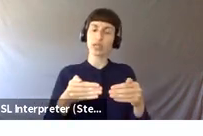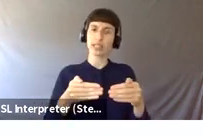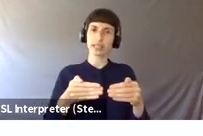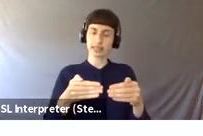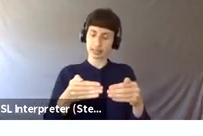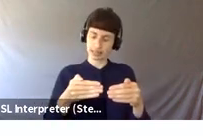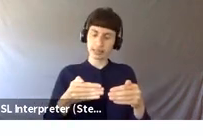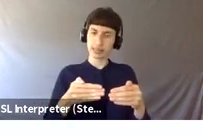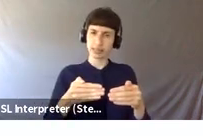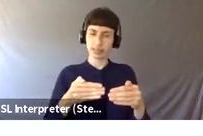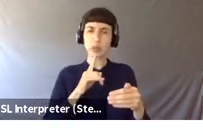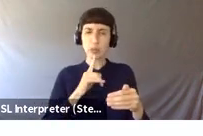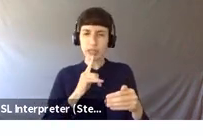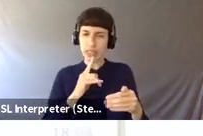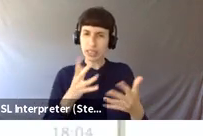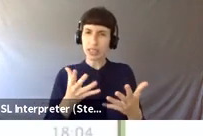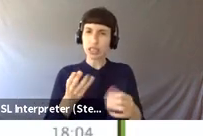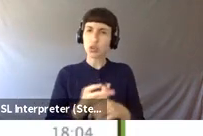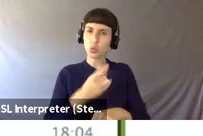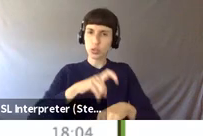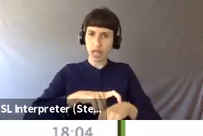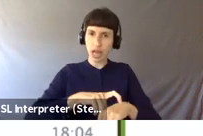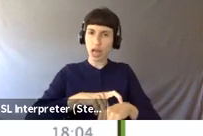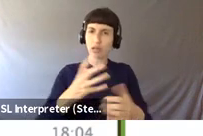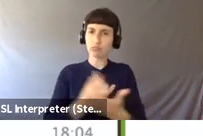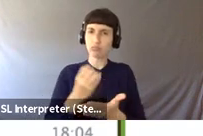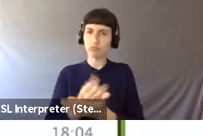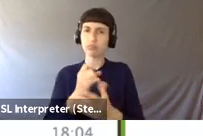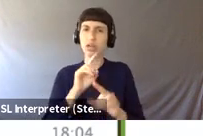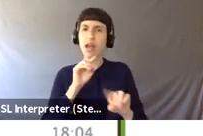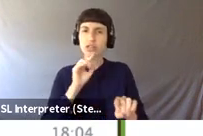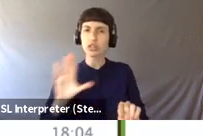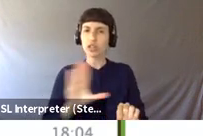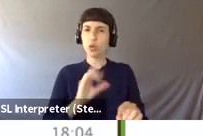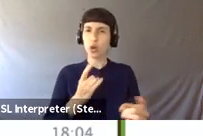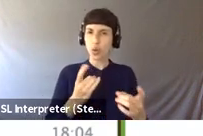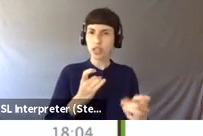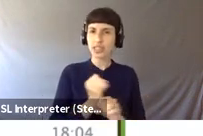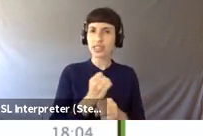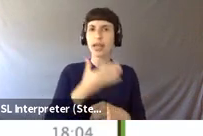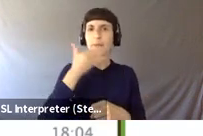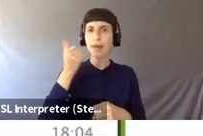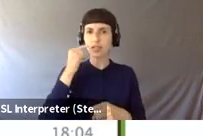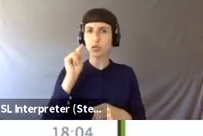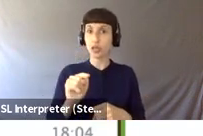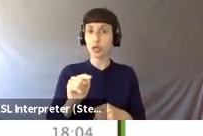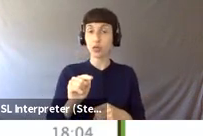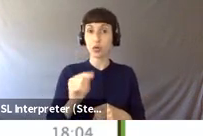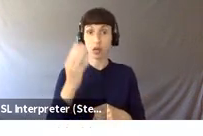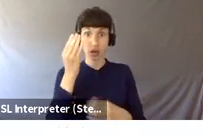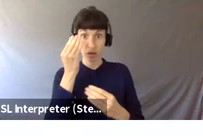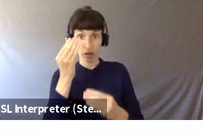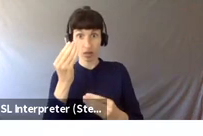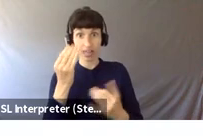curate and take the time today to make this best for you. Also to note that we have Steffi right now is our